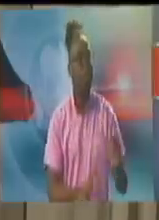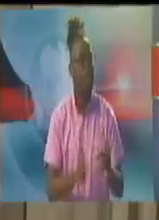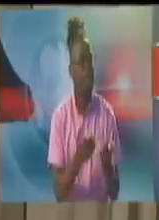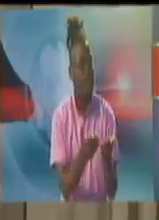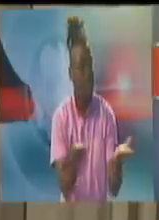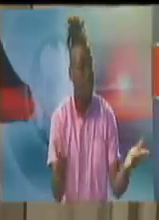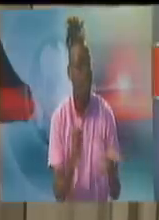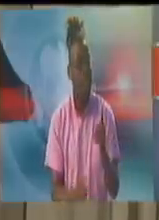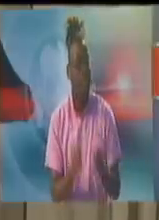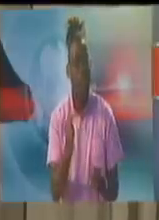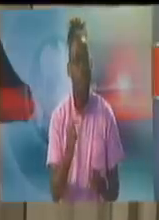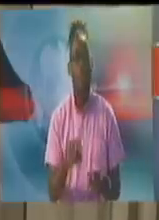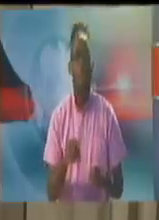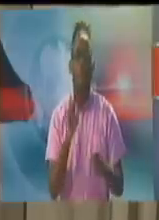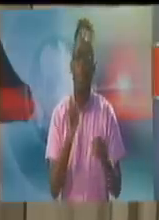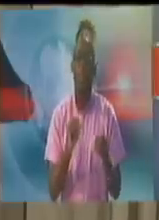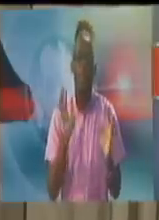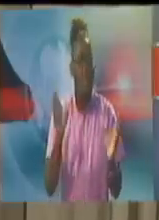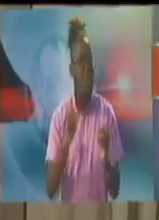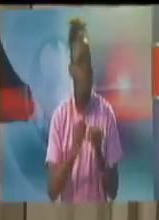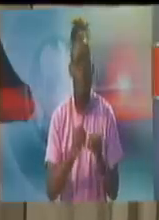for the spread of COVID-19.